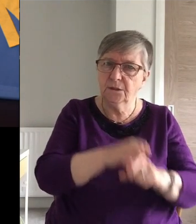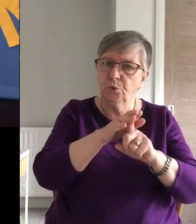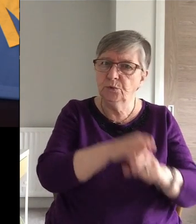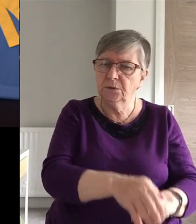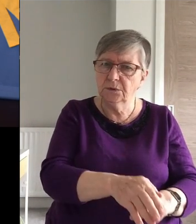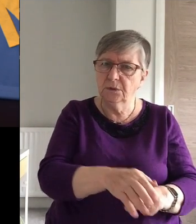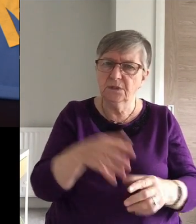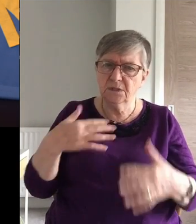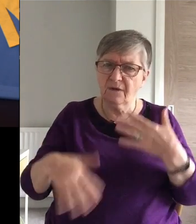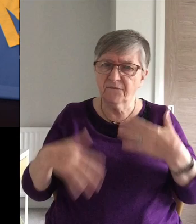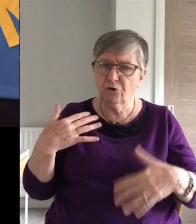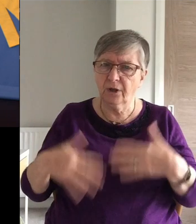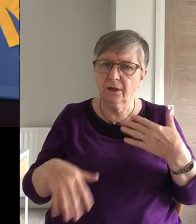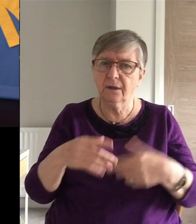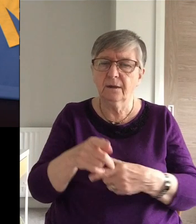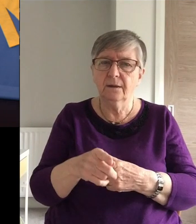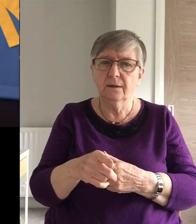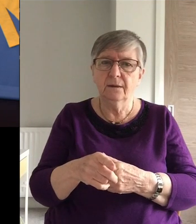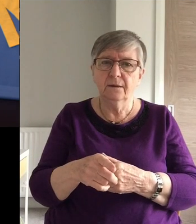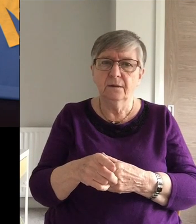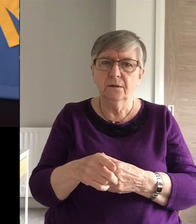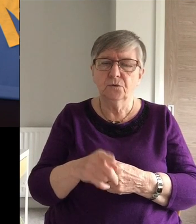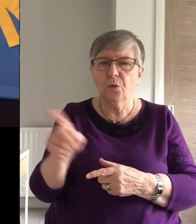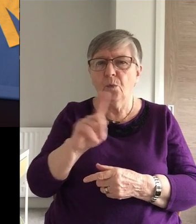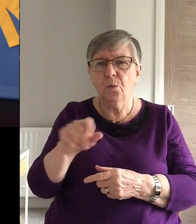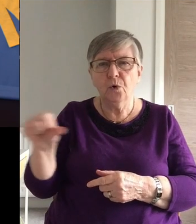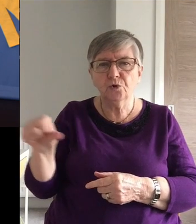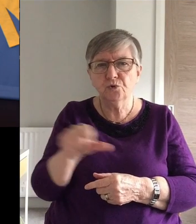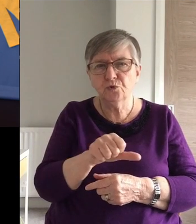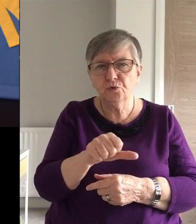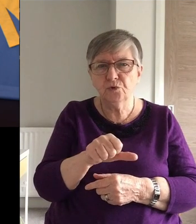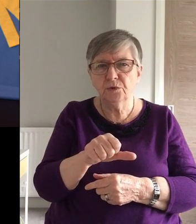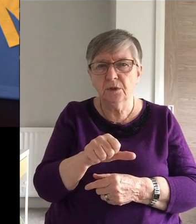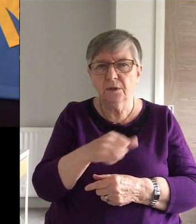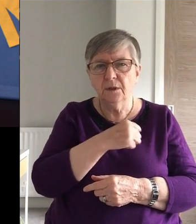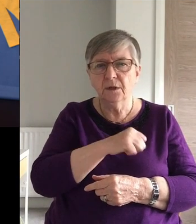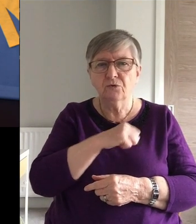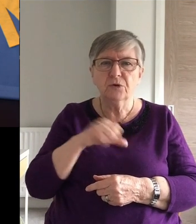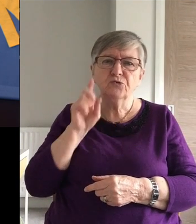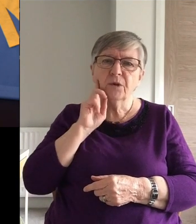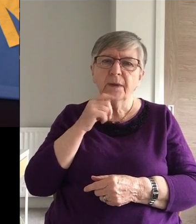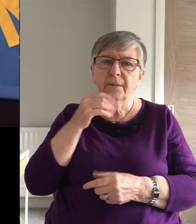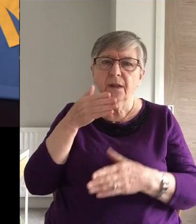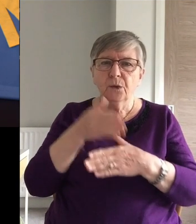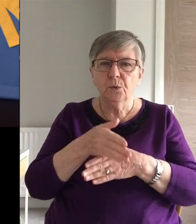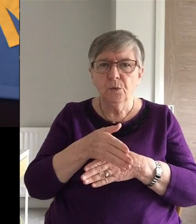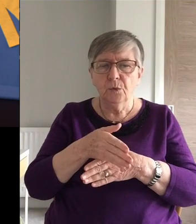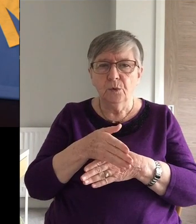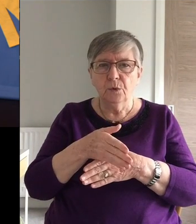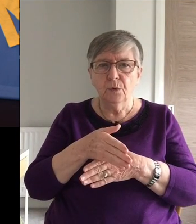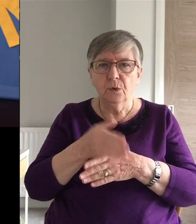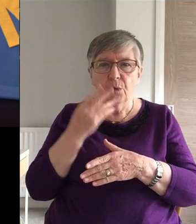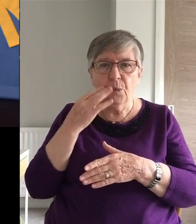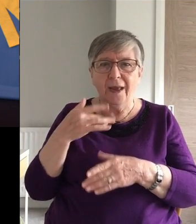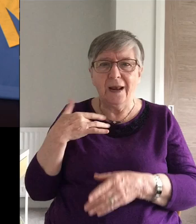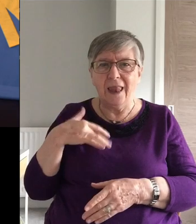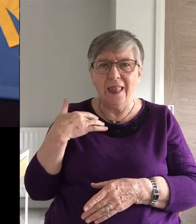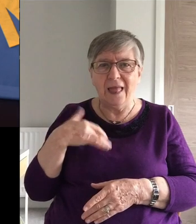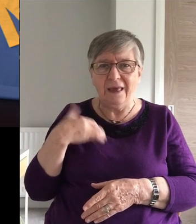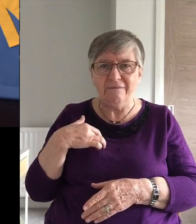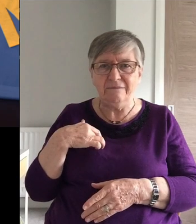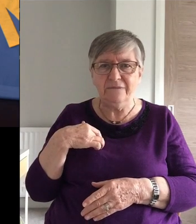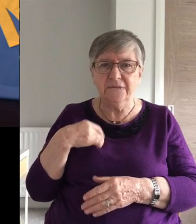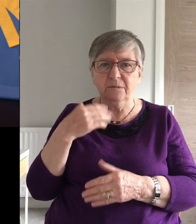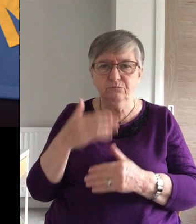persecuted, people who were suffering. So what should or what do Christians do when life